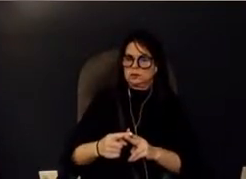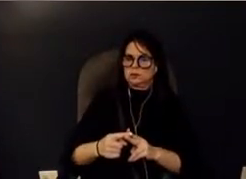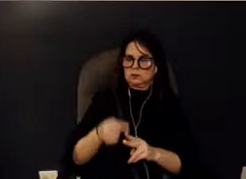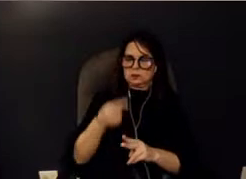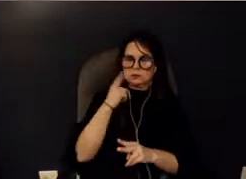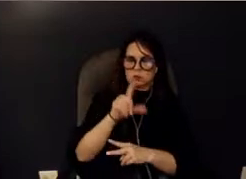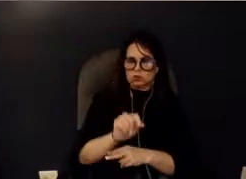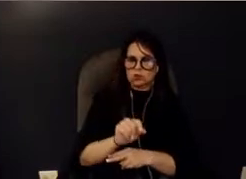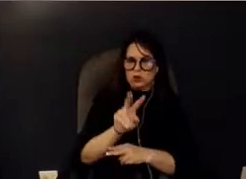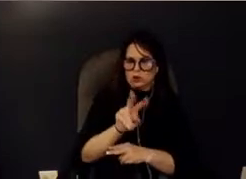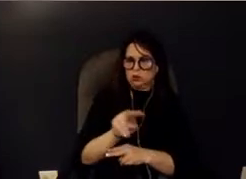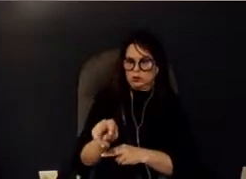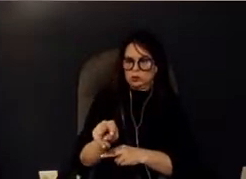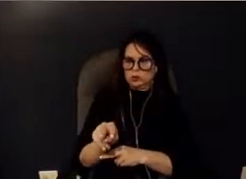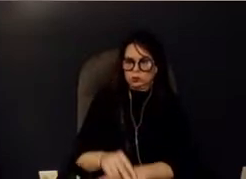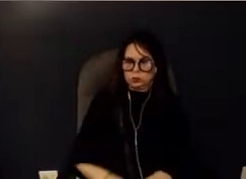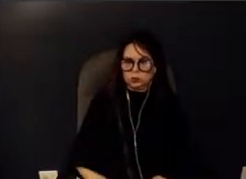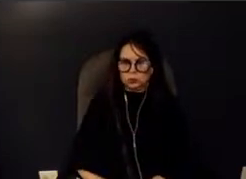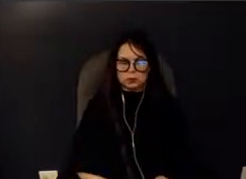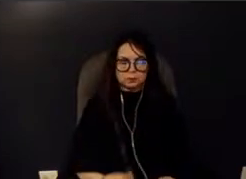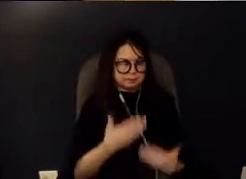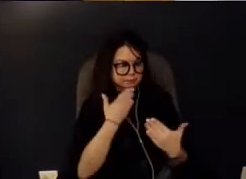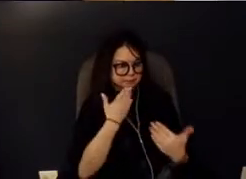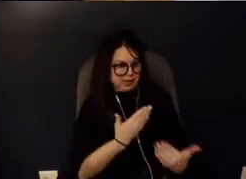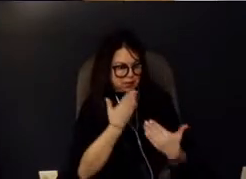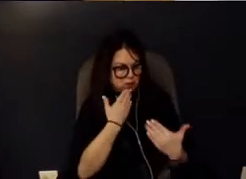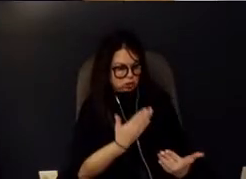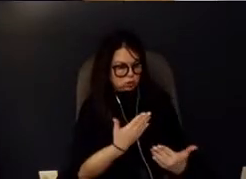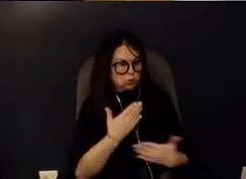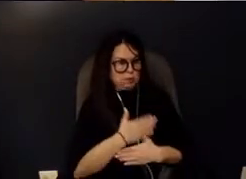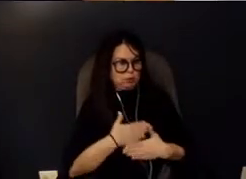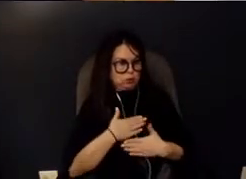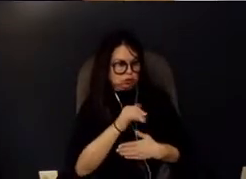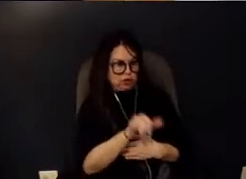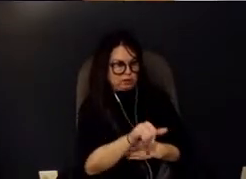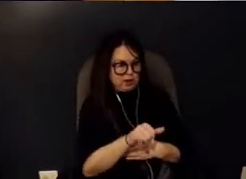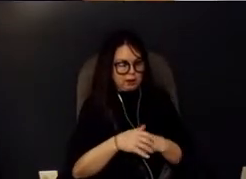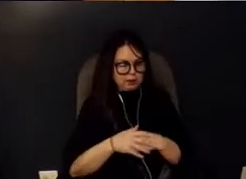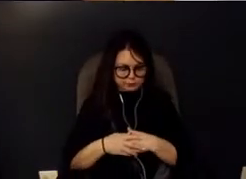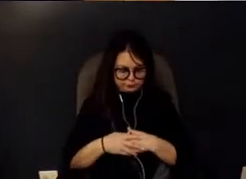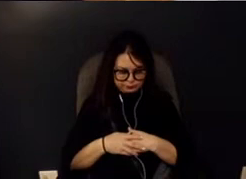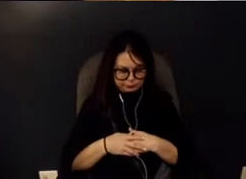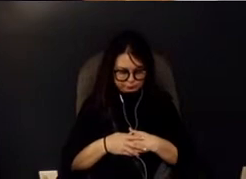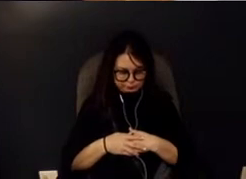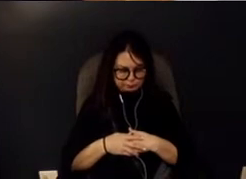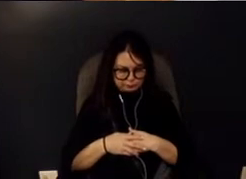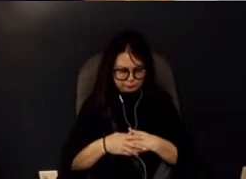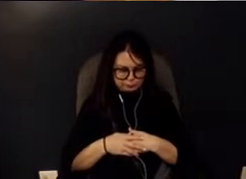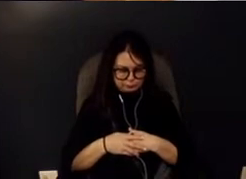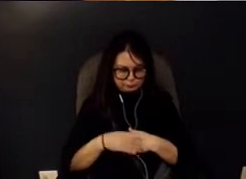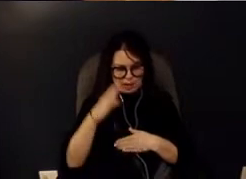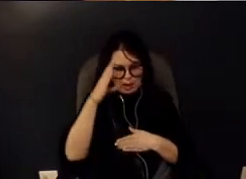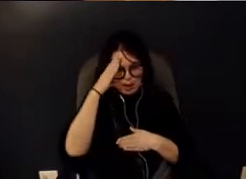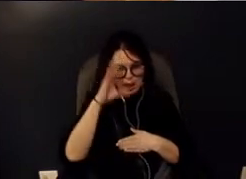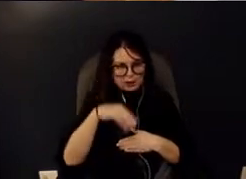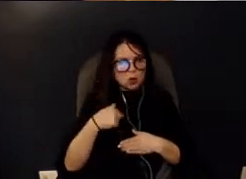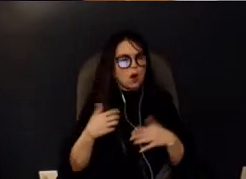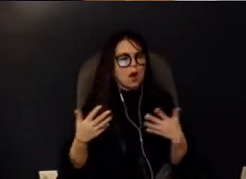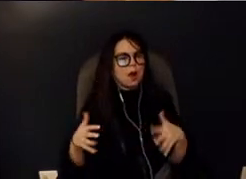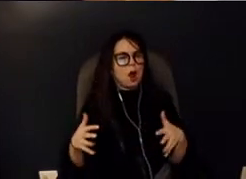2022. Thank you, Mr. Intermel. I appreciate that. And I know I spoke to this item the other